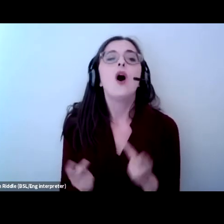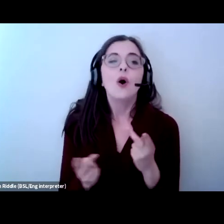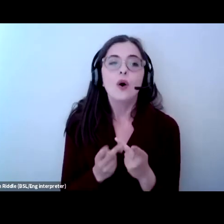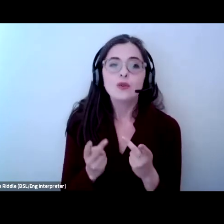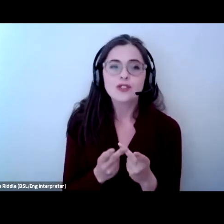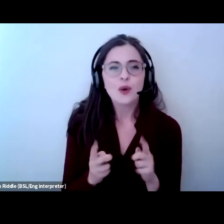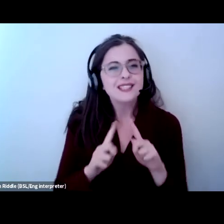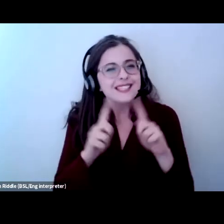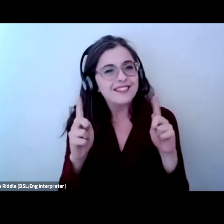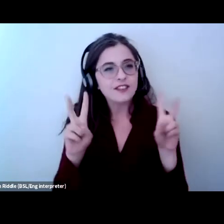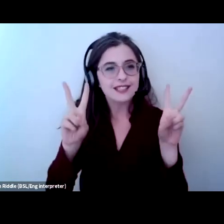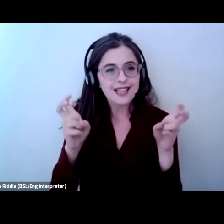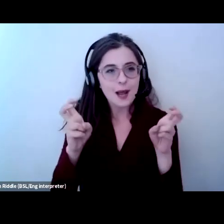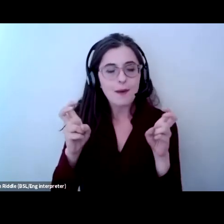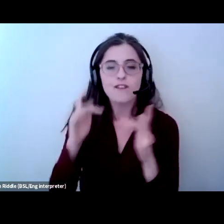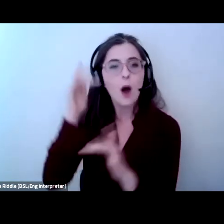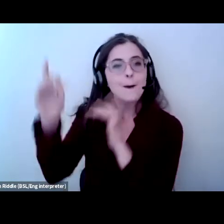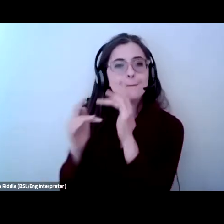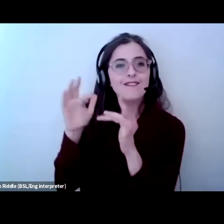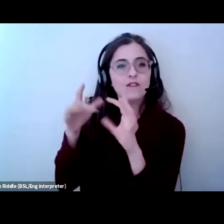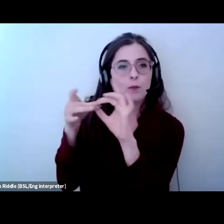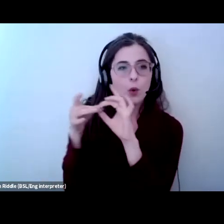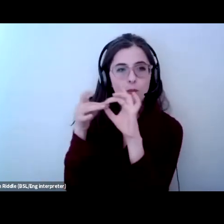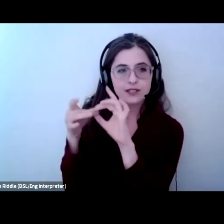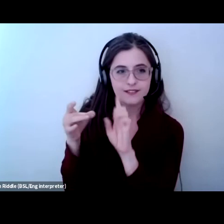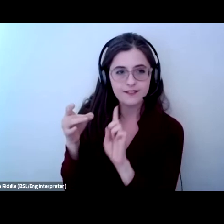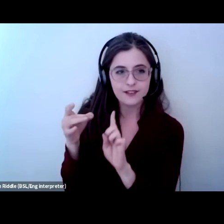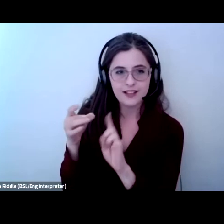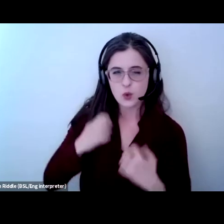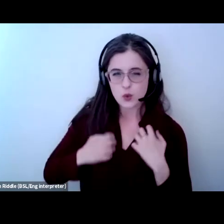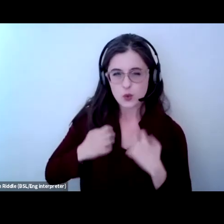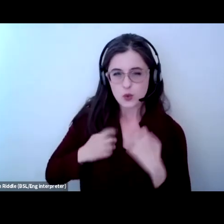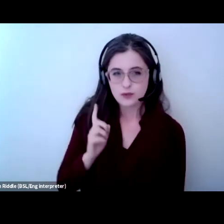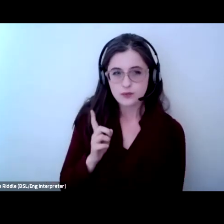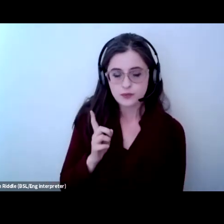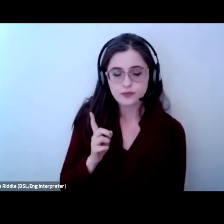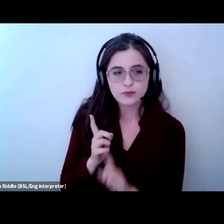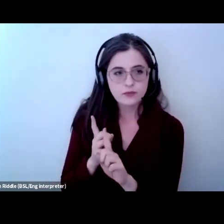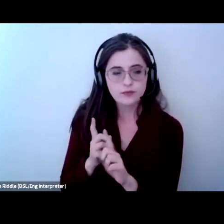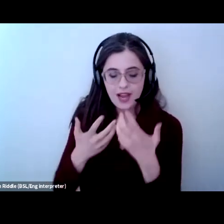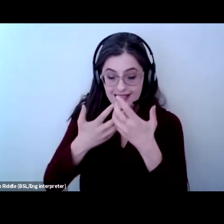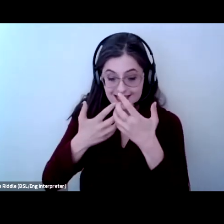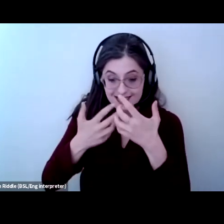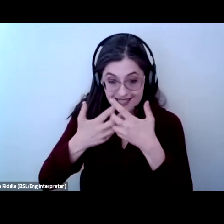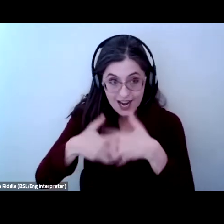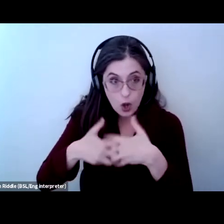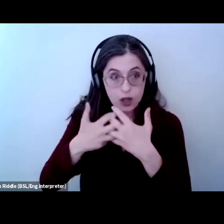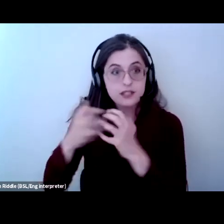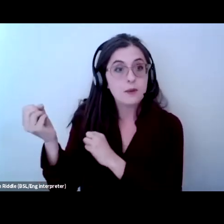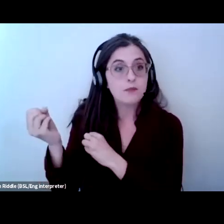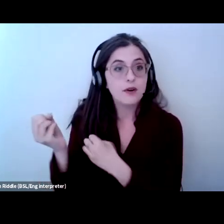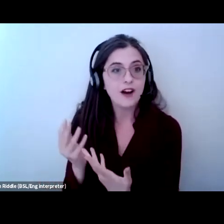type of platform cooperative that I also find very interesting, which is where the technology really provides